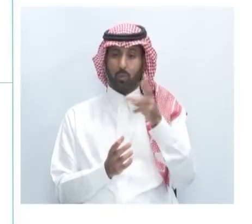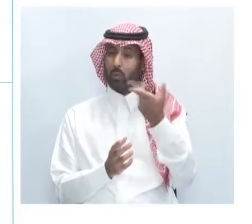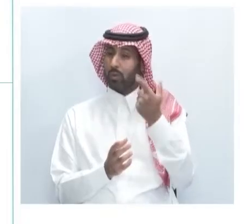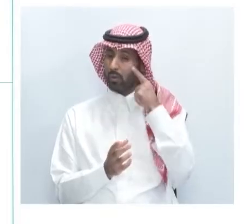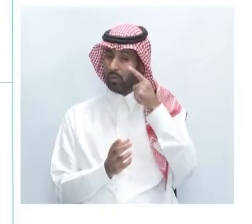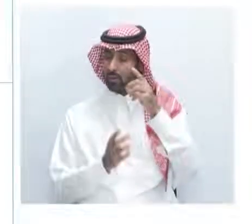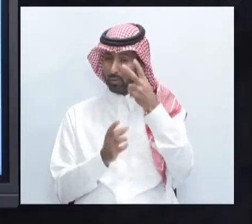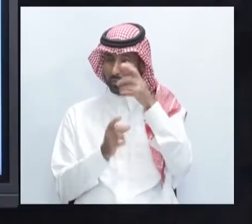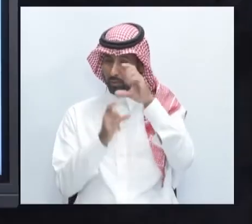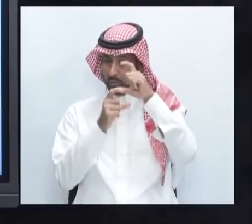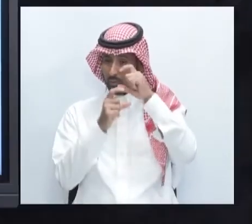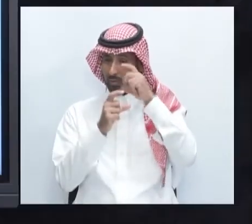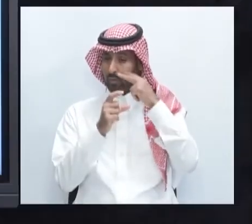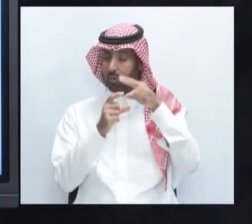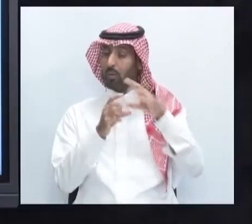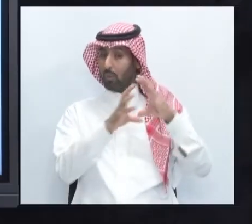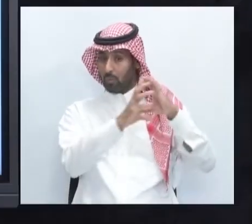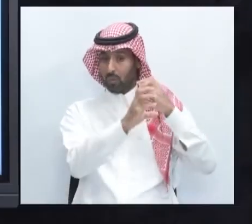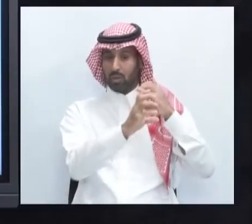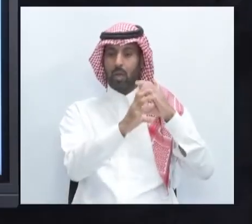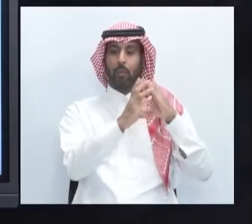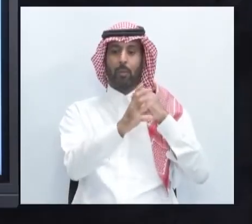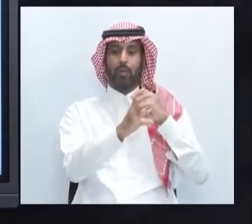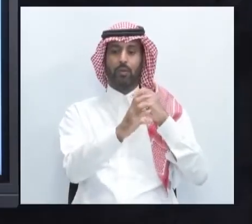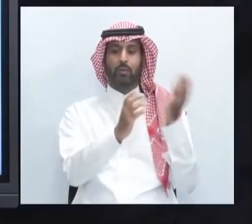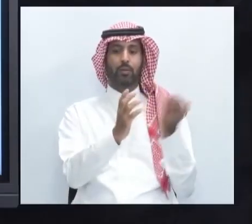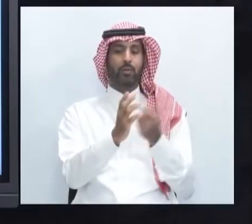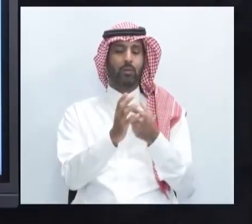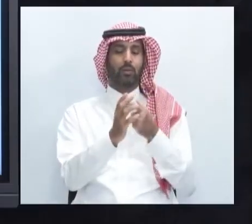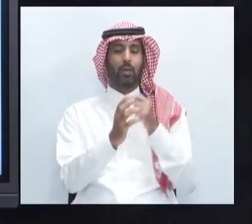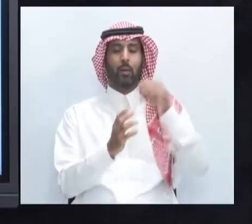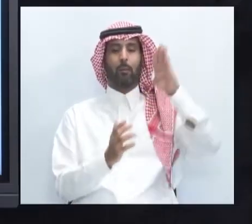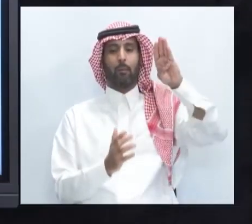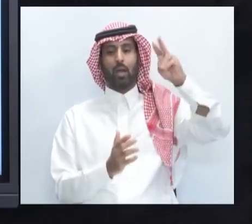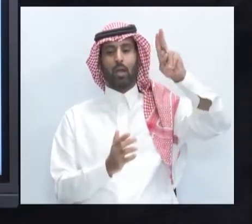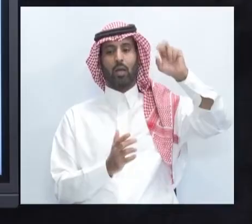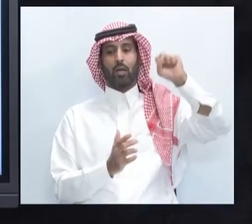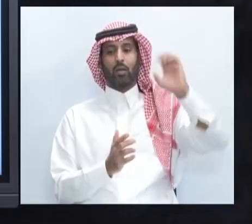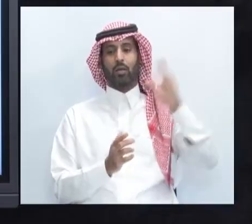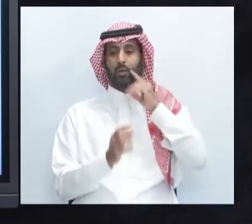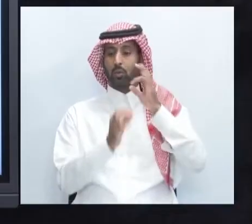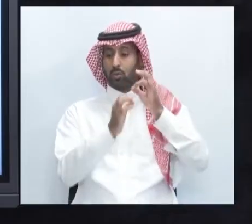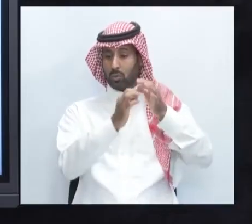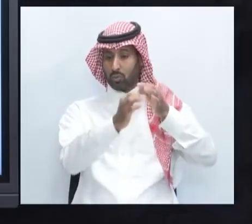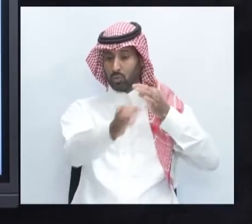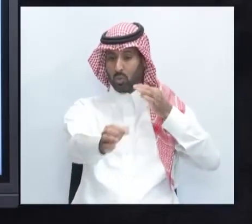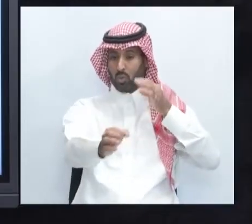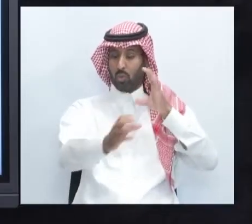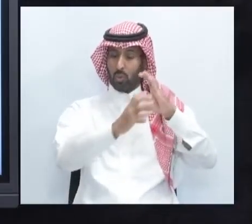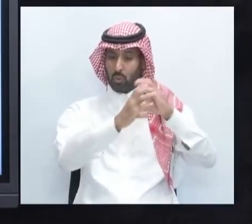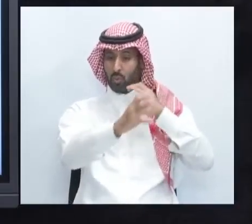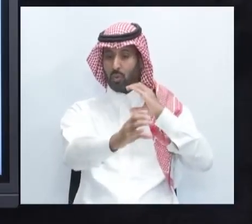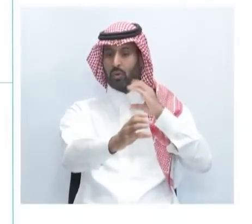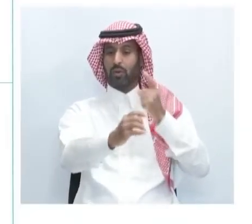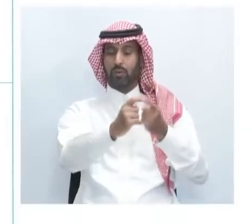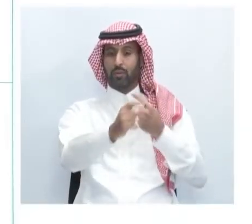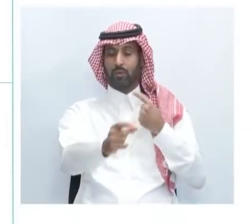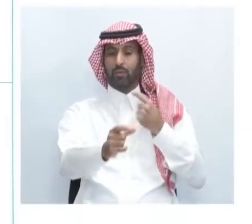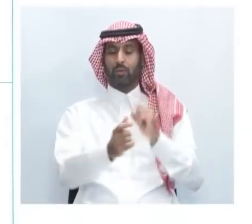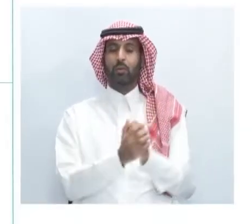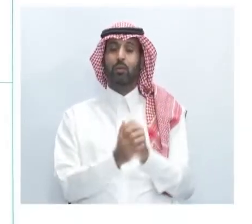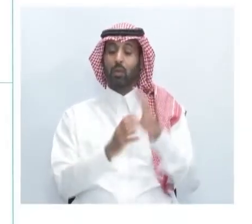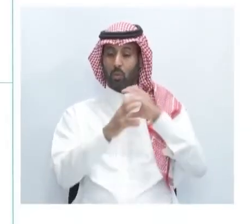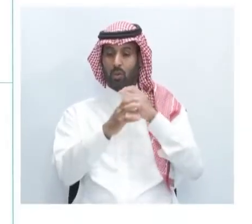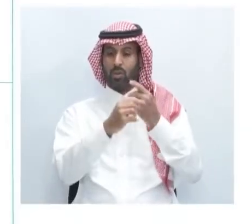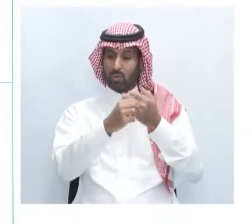is this? This is a bus. Excellent. We have a bus. And this bus is long. Excellent. So the